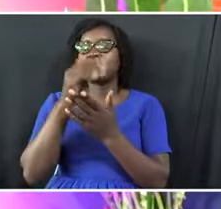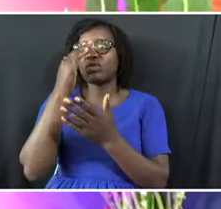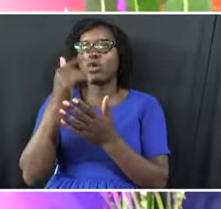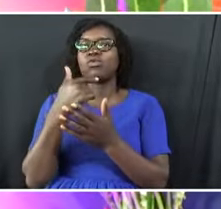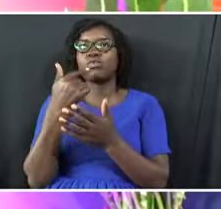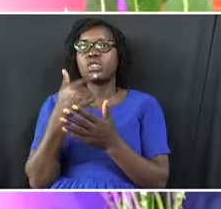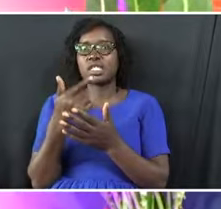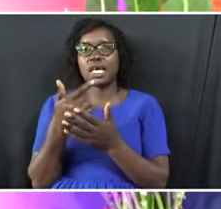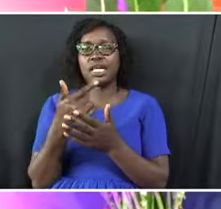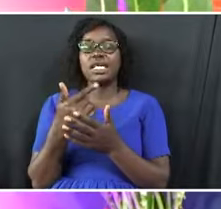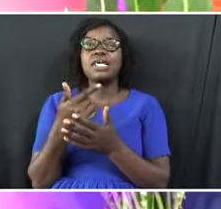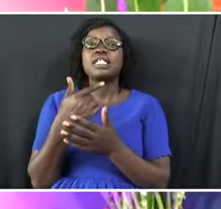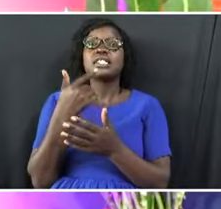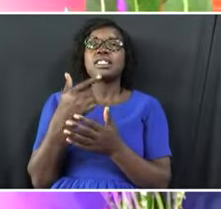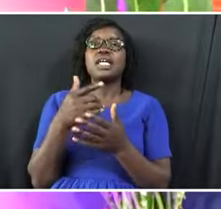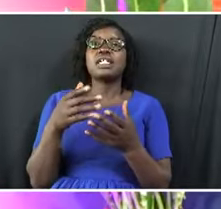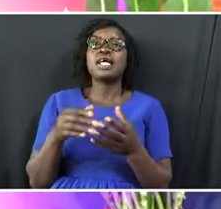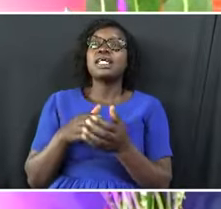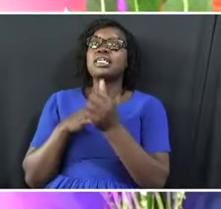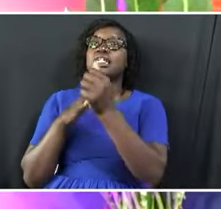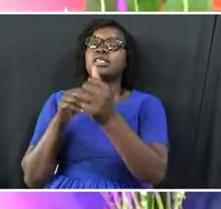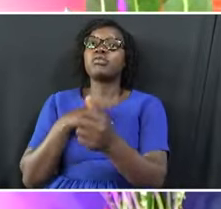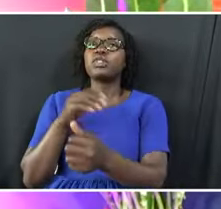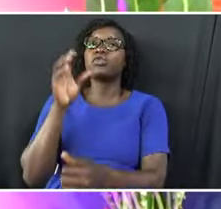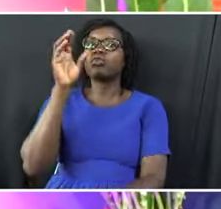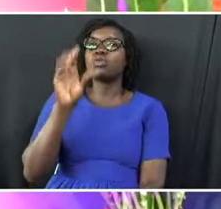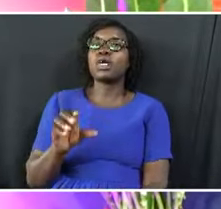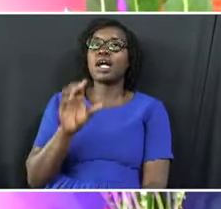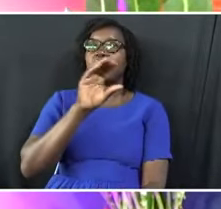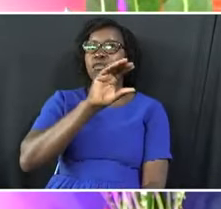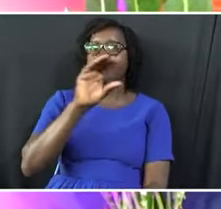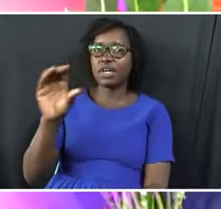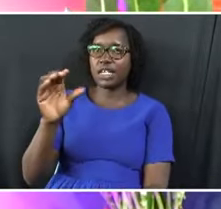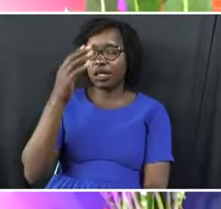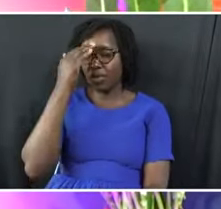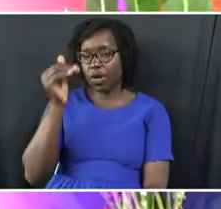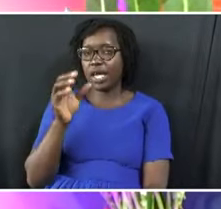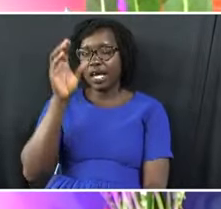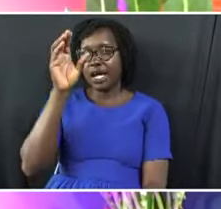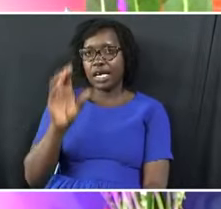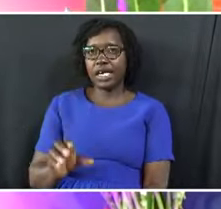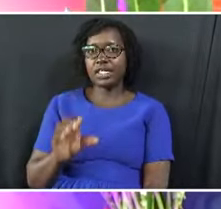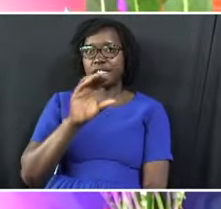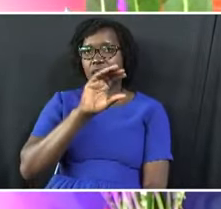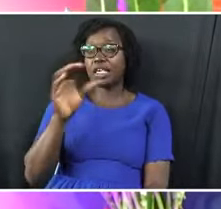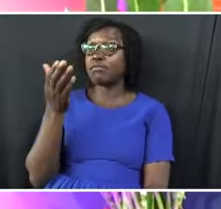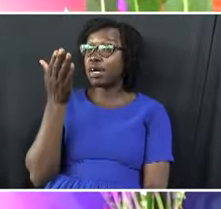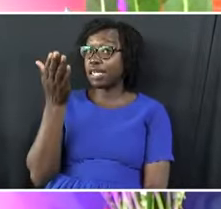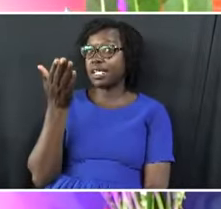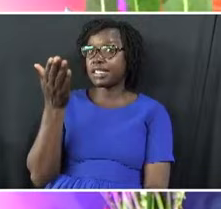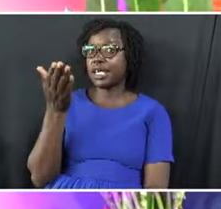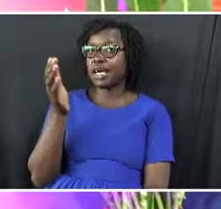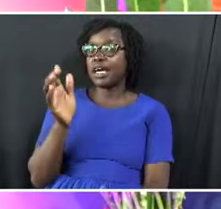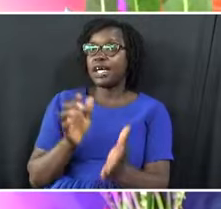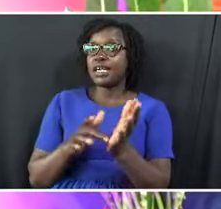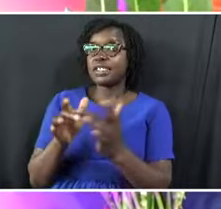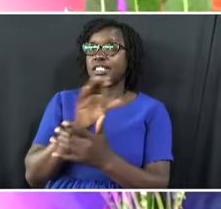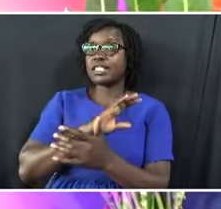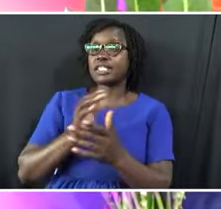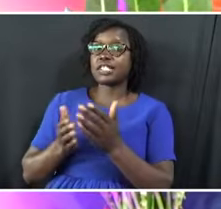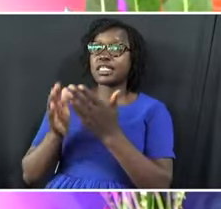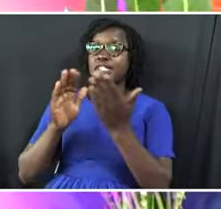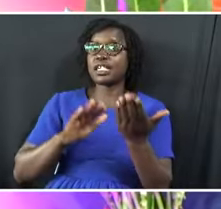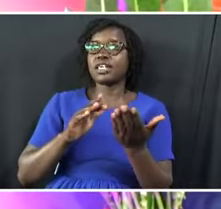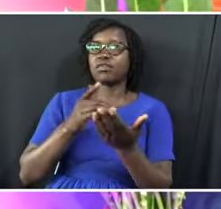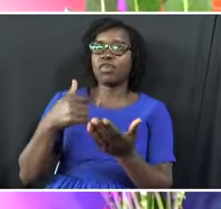which was saying, "Take me to Calvary." Because at Calvary, that is where Christ Jesus died